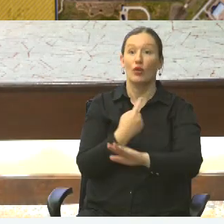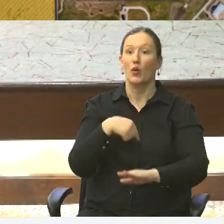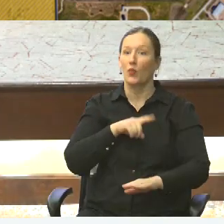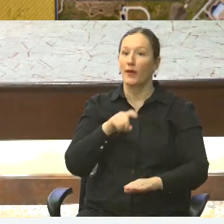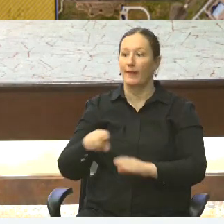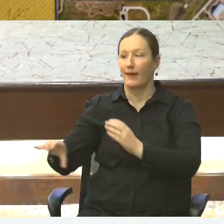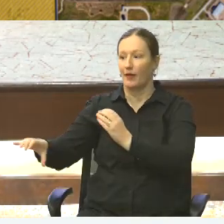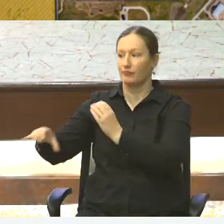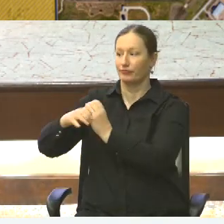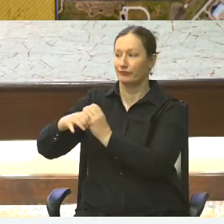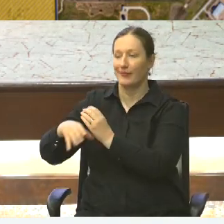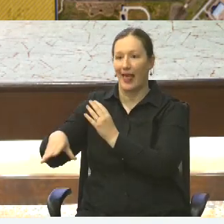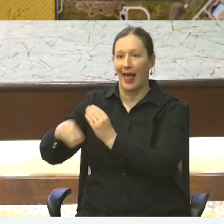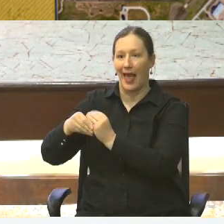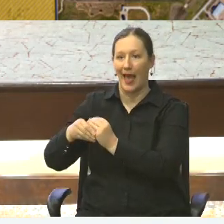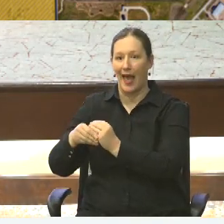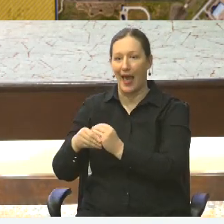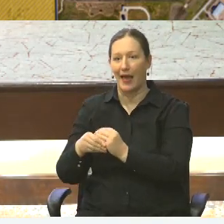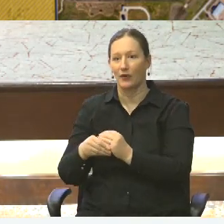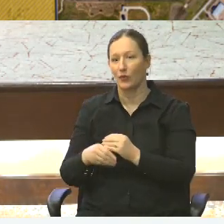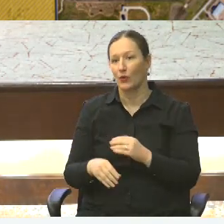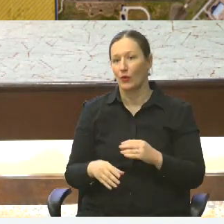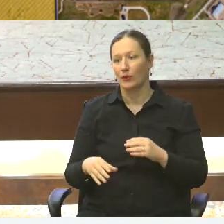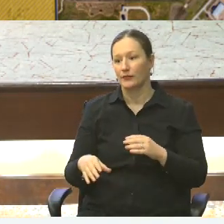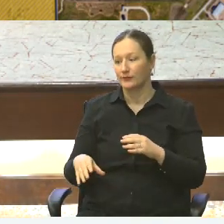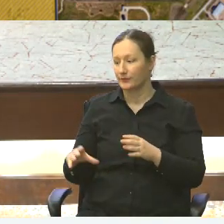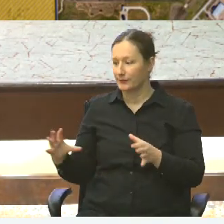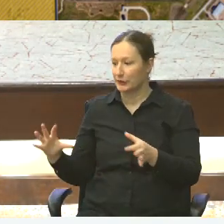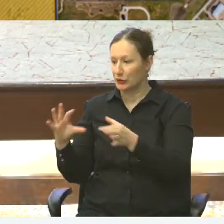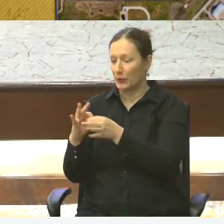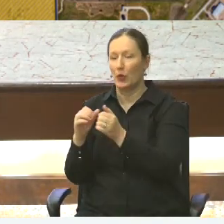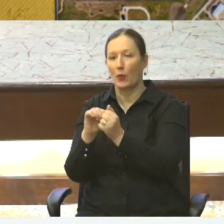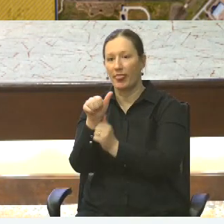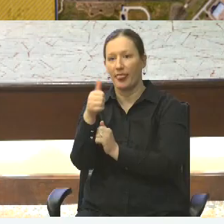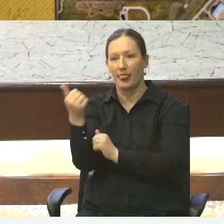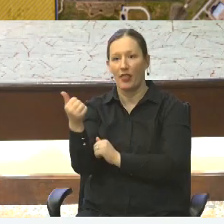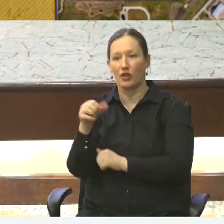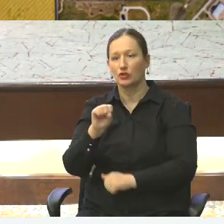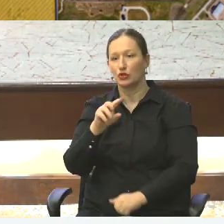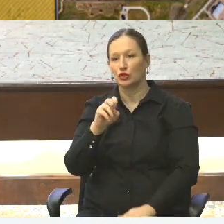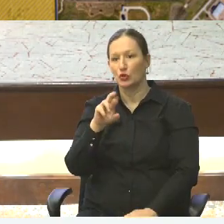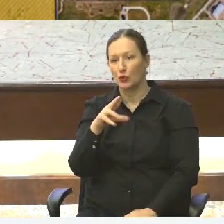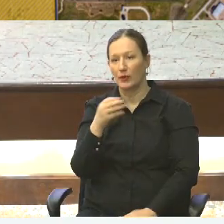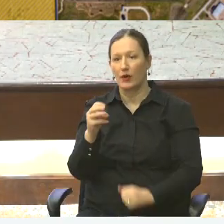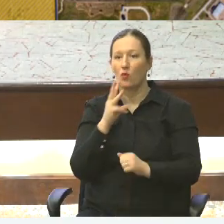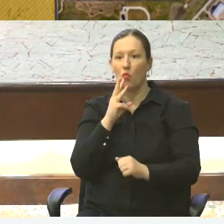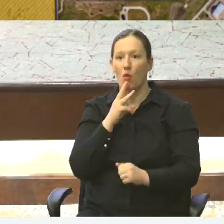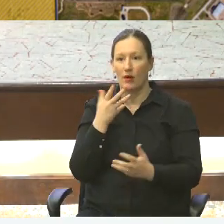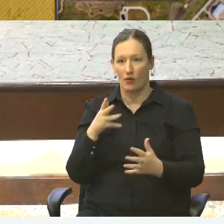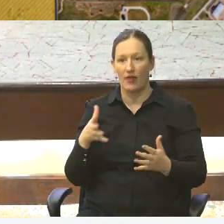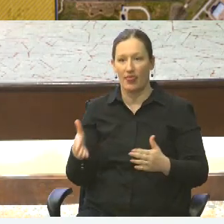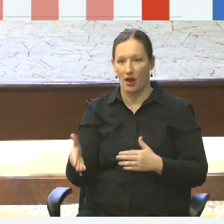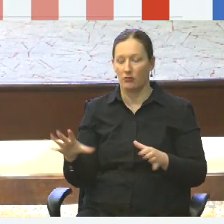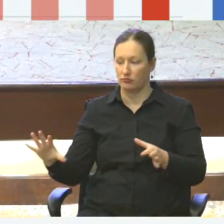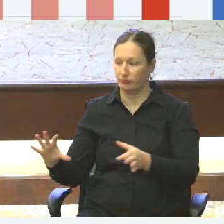to be required as opposed to a major investment in bringing main service anywhere.